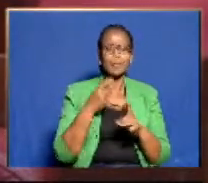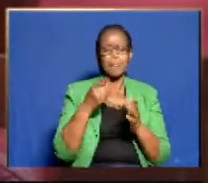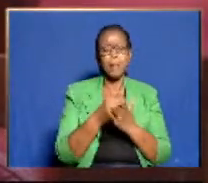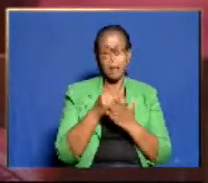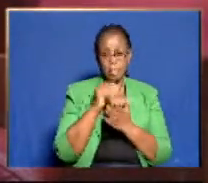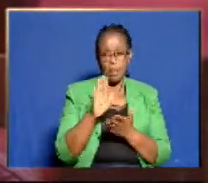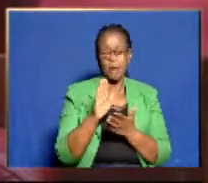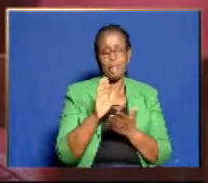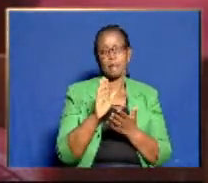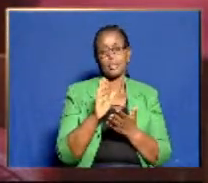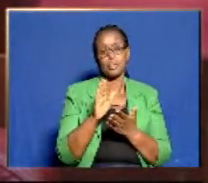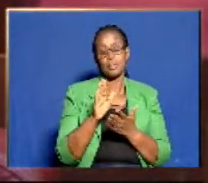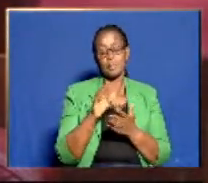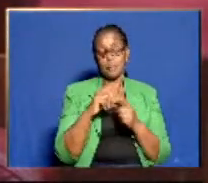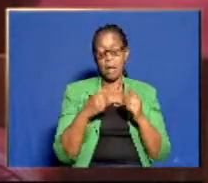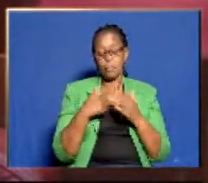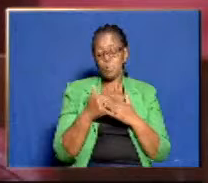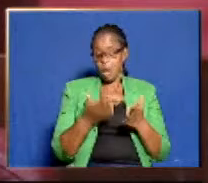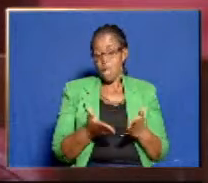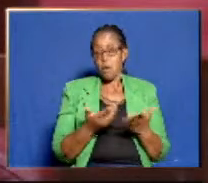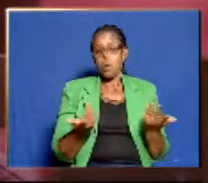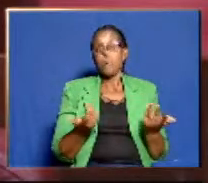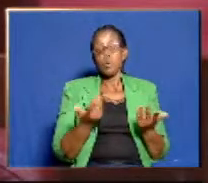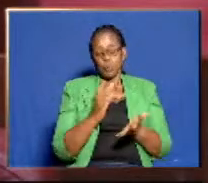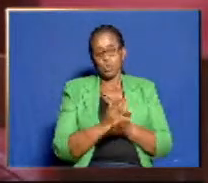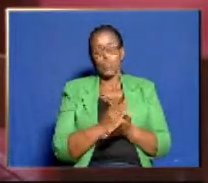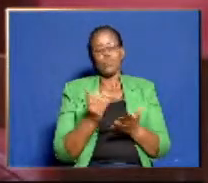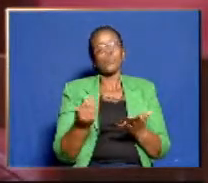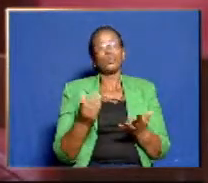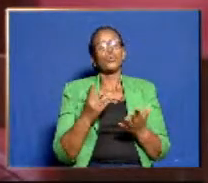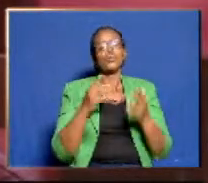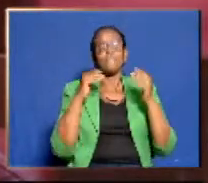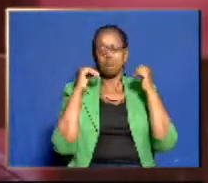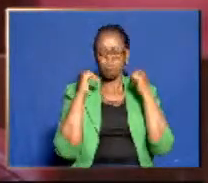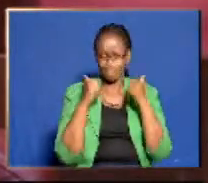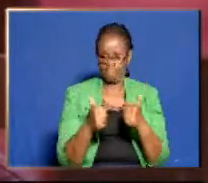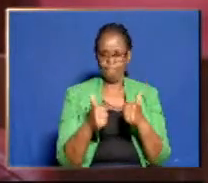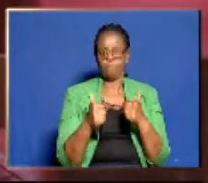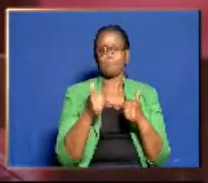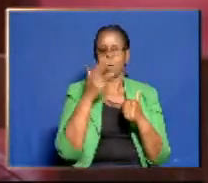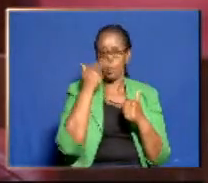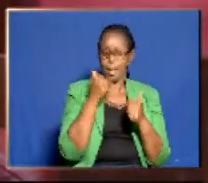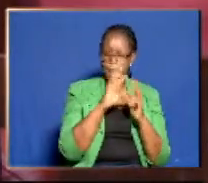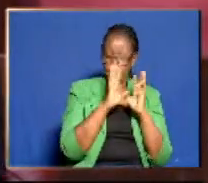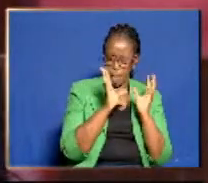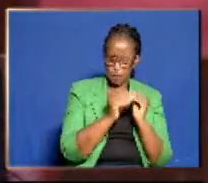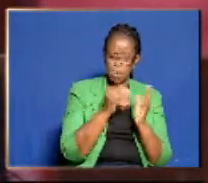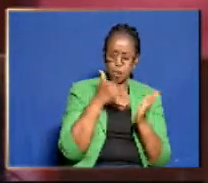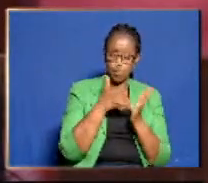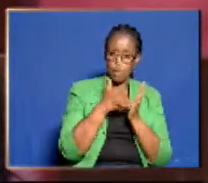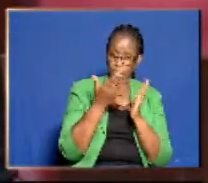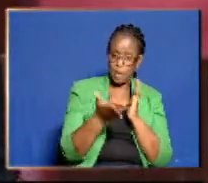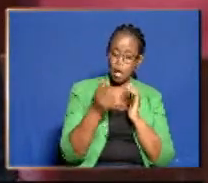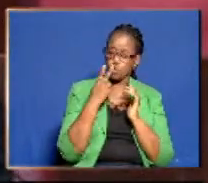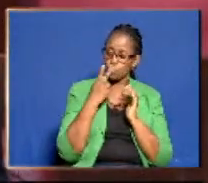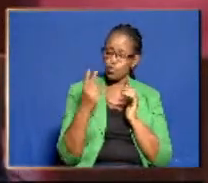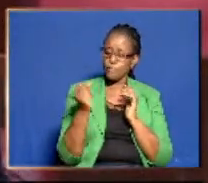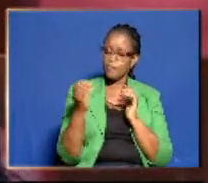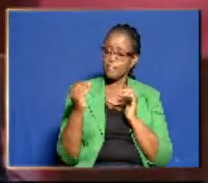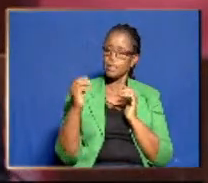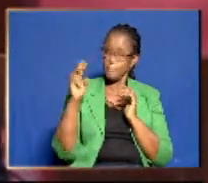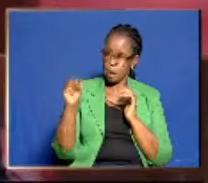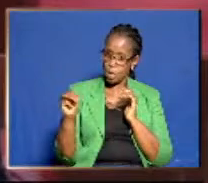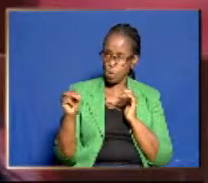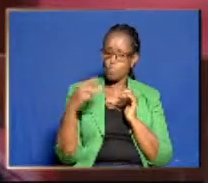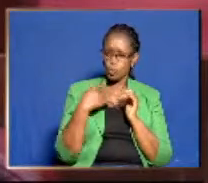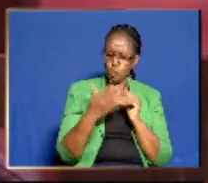today it is historic that in this budget we have put in 250 million that will go to settle squatters in Kisauni,